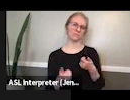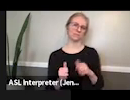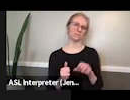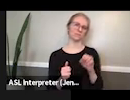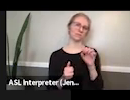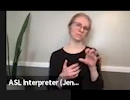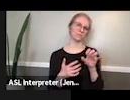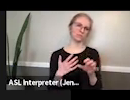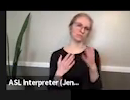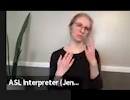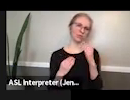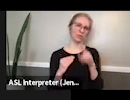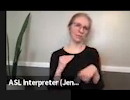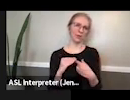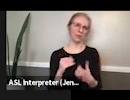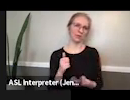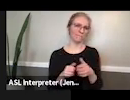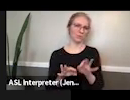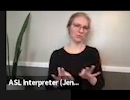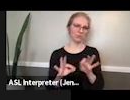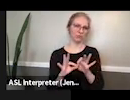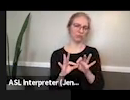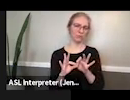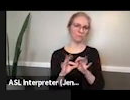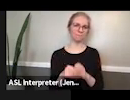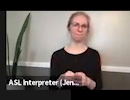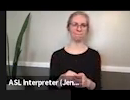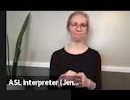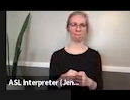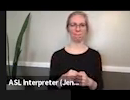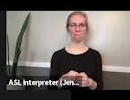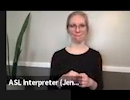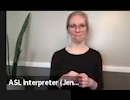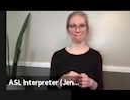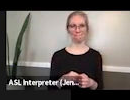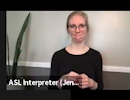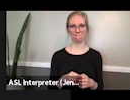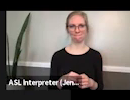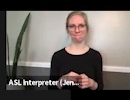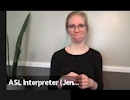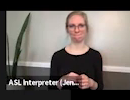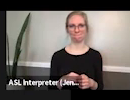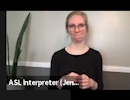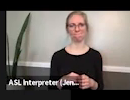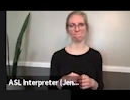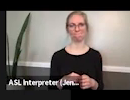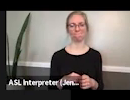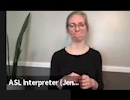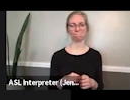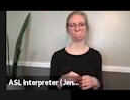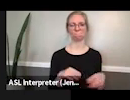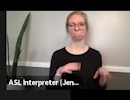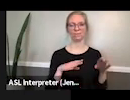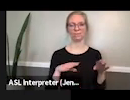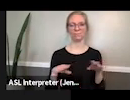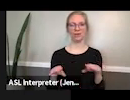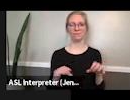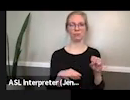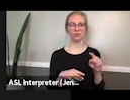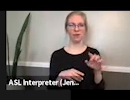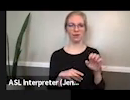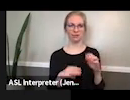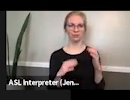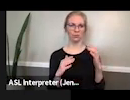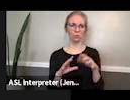most essential ones, okay? And as an extra handout. Behavior state, withdrawal,